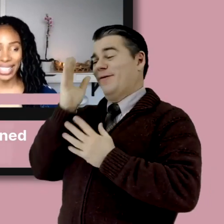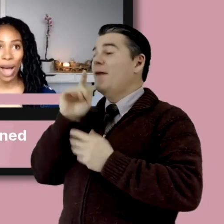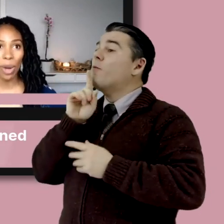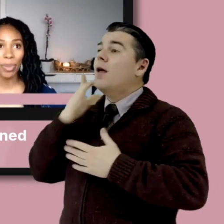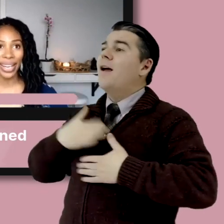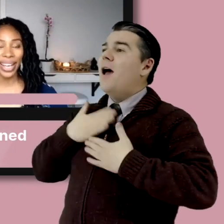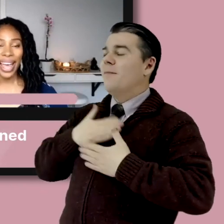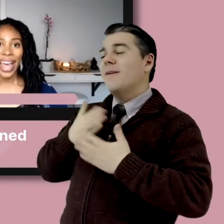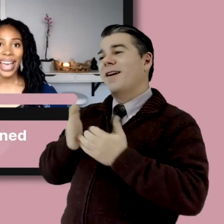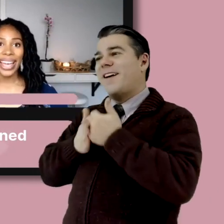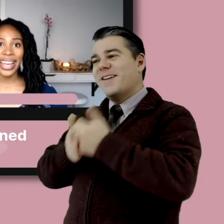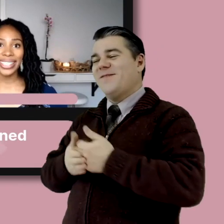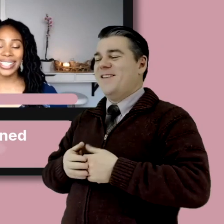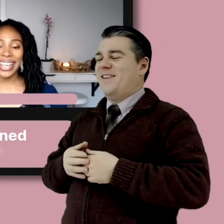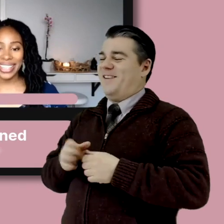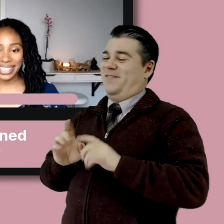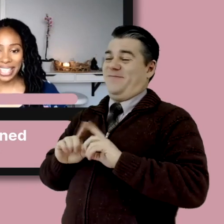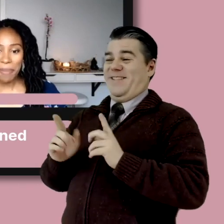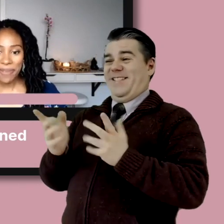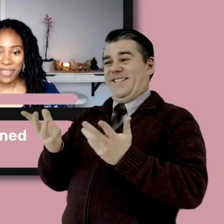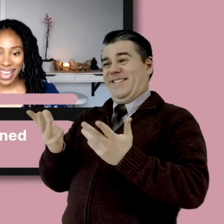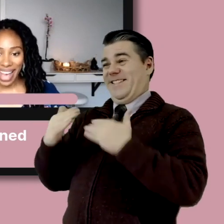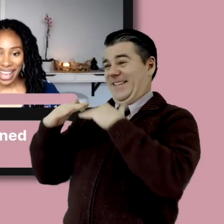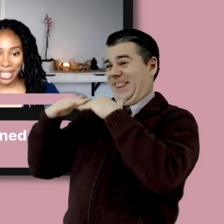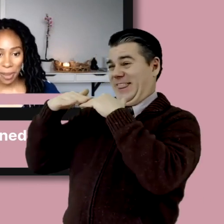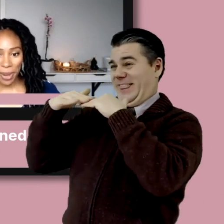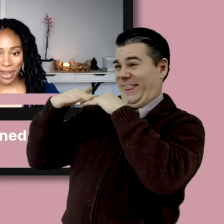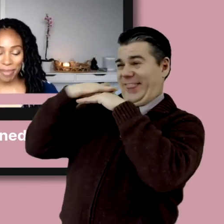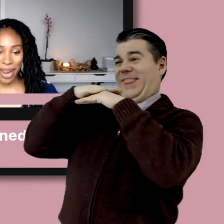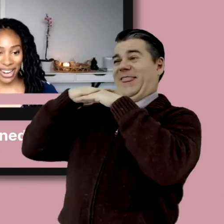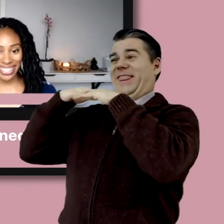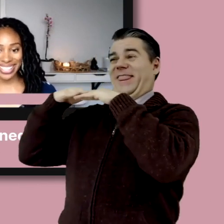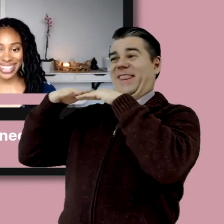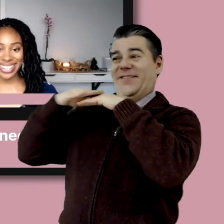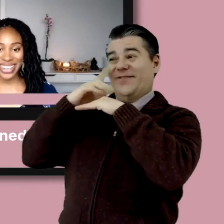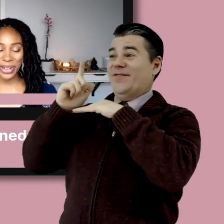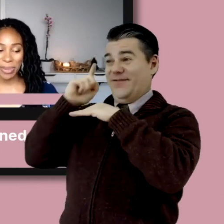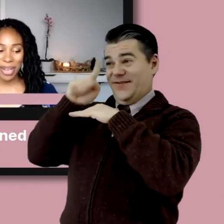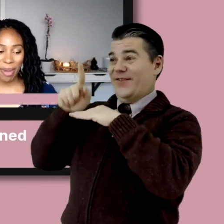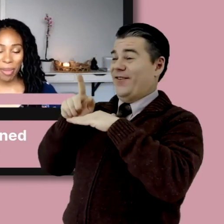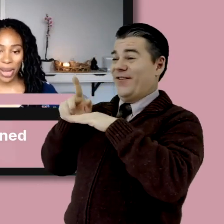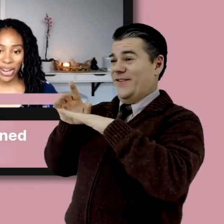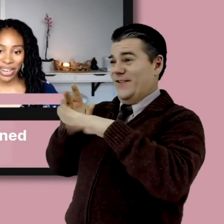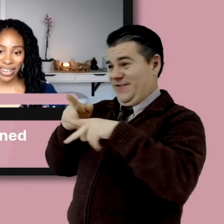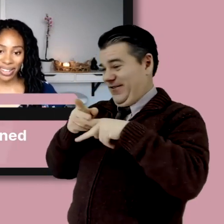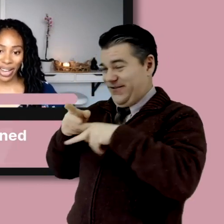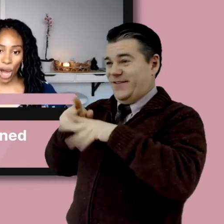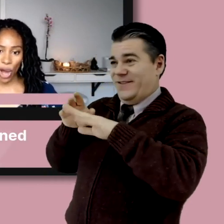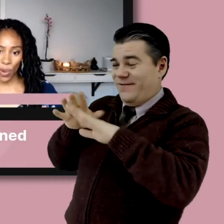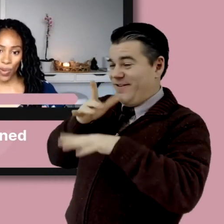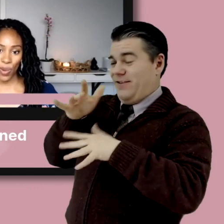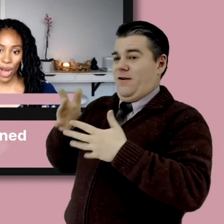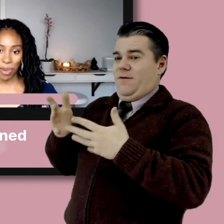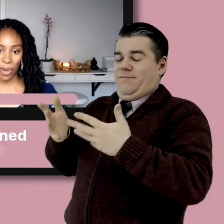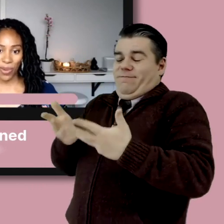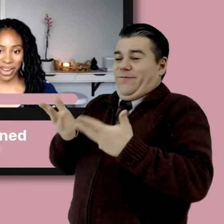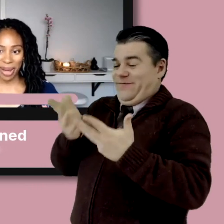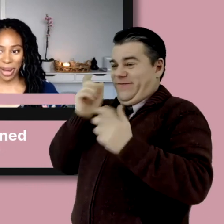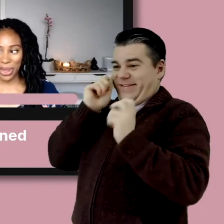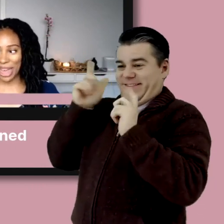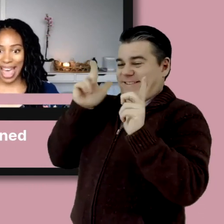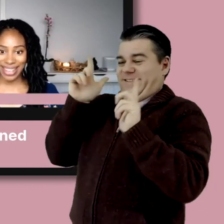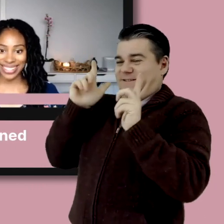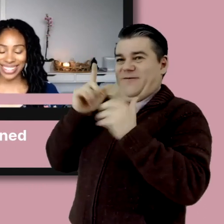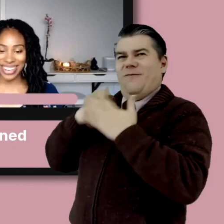it does help, but it's like the tip of the iceberg in parenting. You know, you become a parent, and you're like, oh, whoa, but what